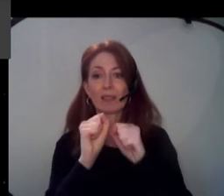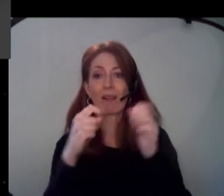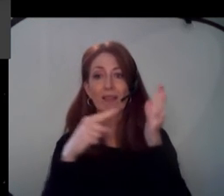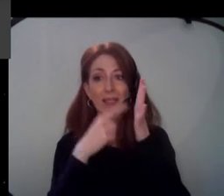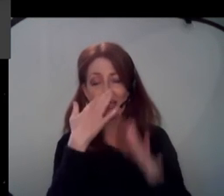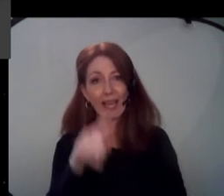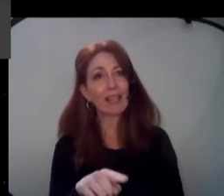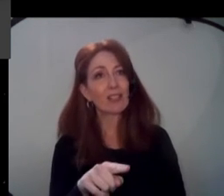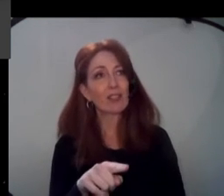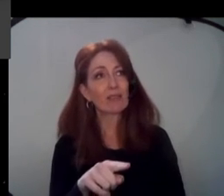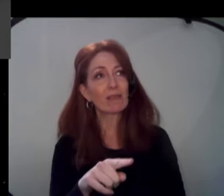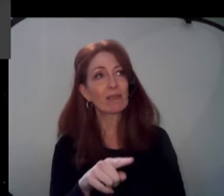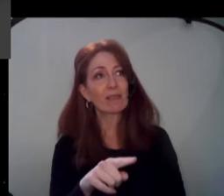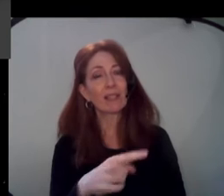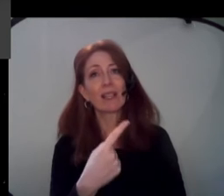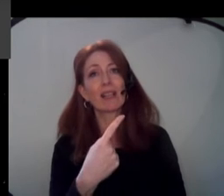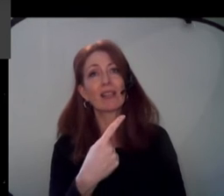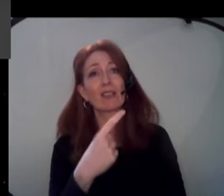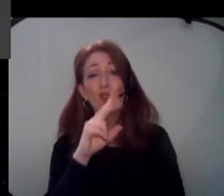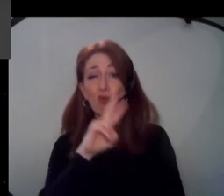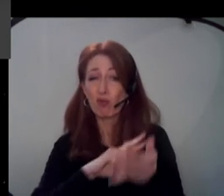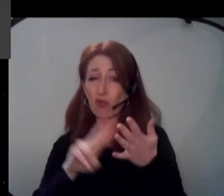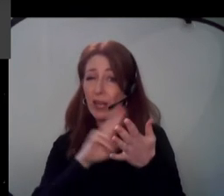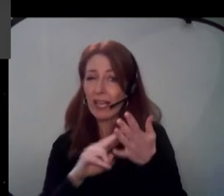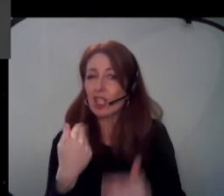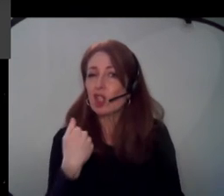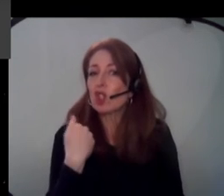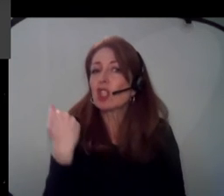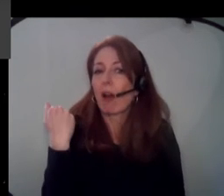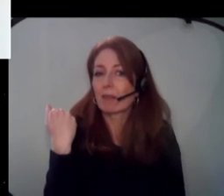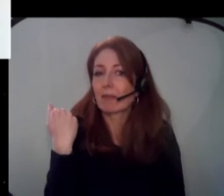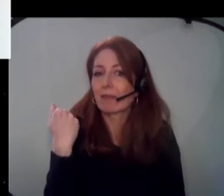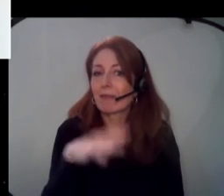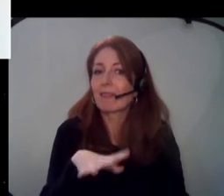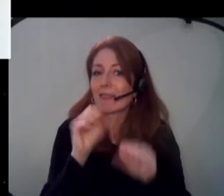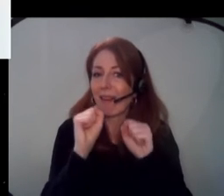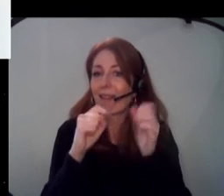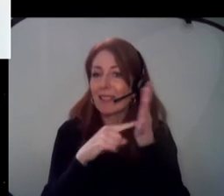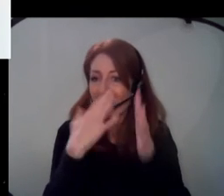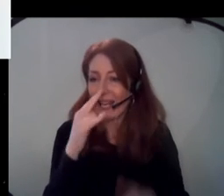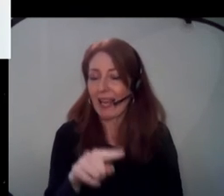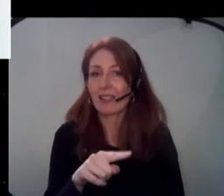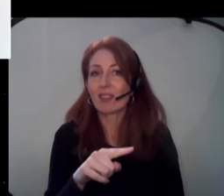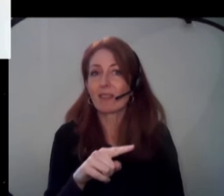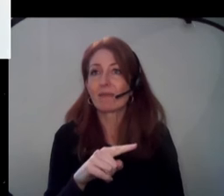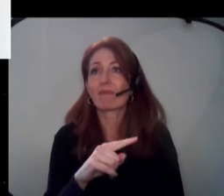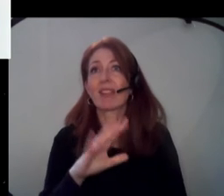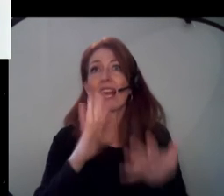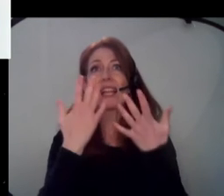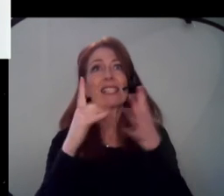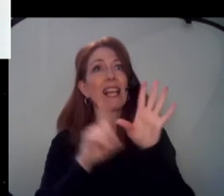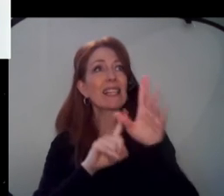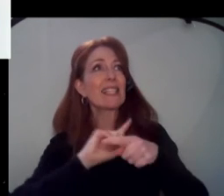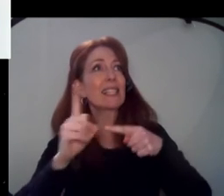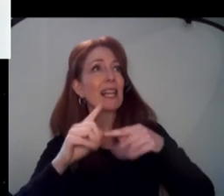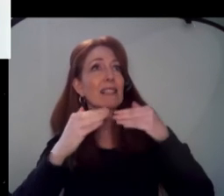was describing herself as barely literate. She could just about read a letter. And suddenly by, you know, less than a decade later,